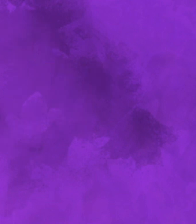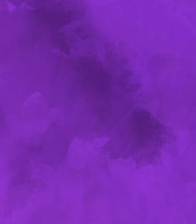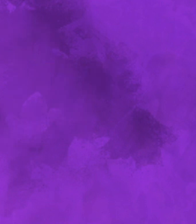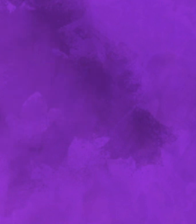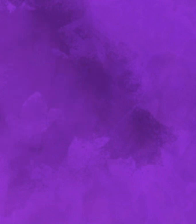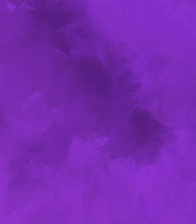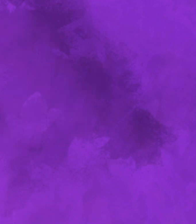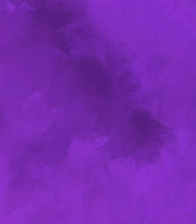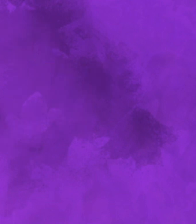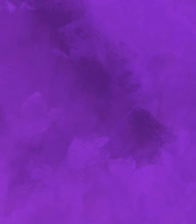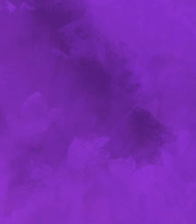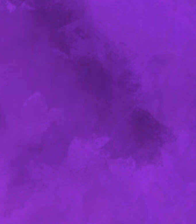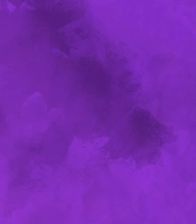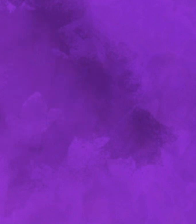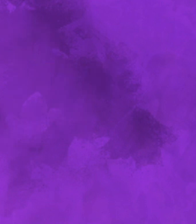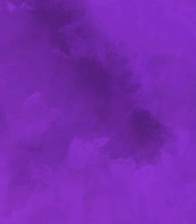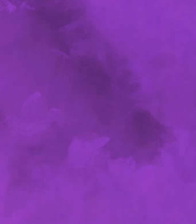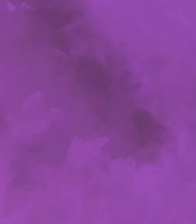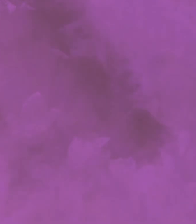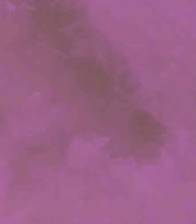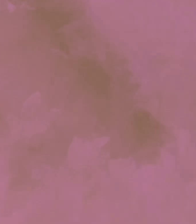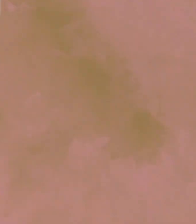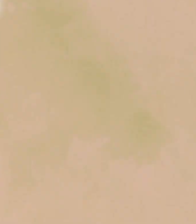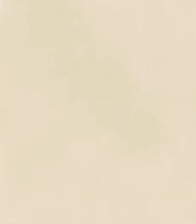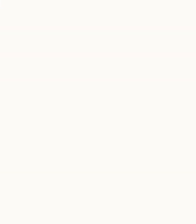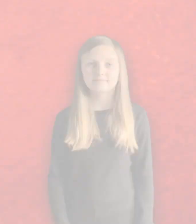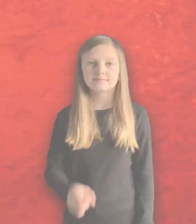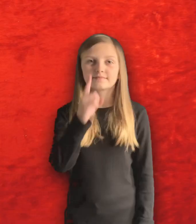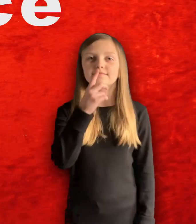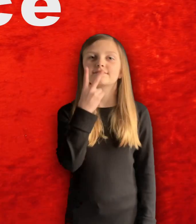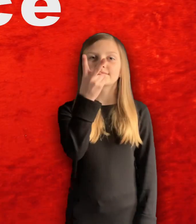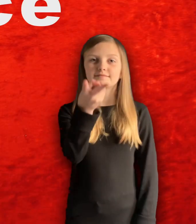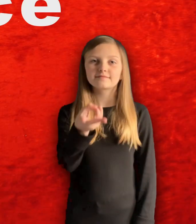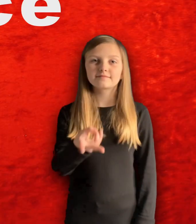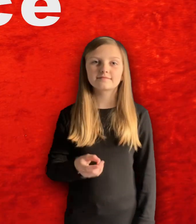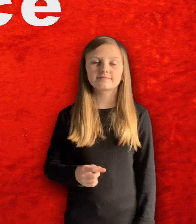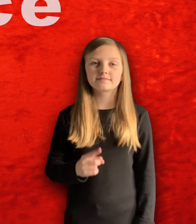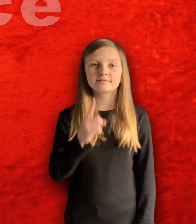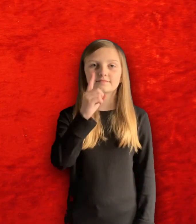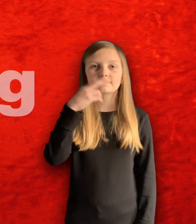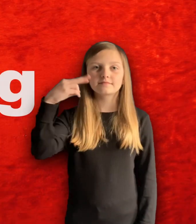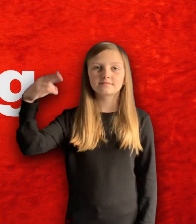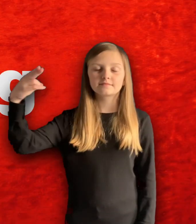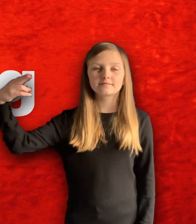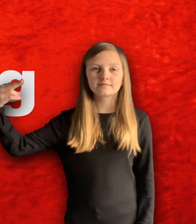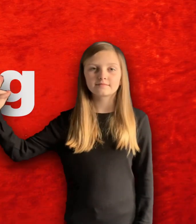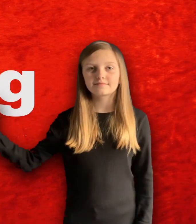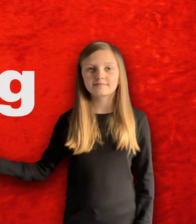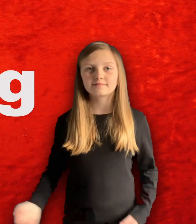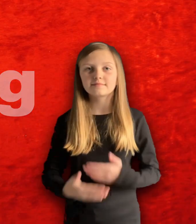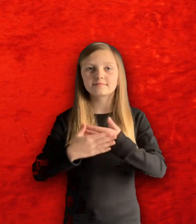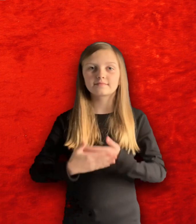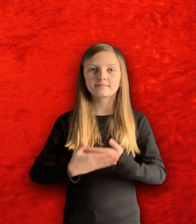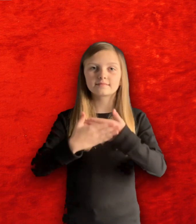We need to One voice, one song,